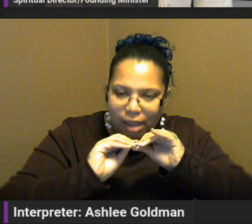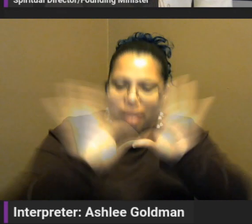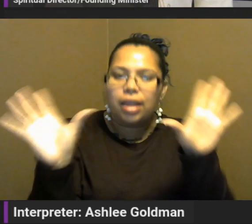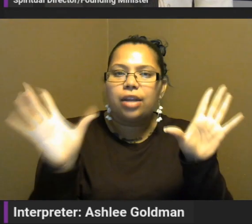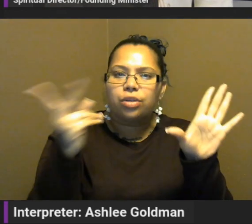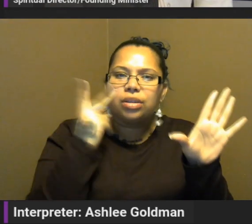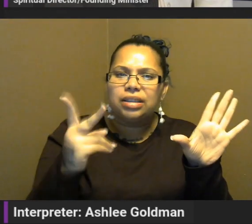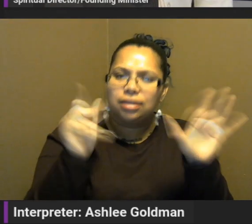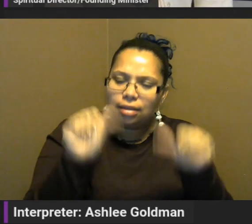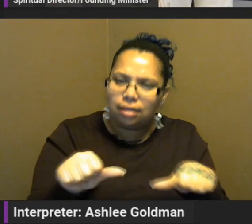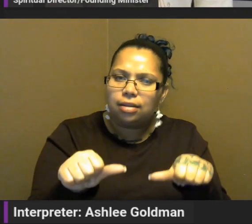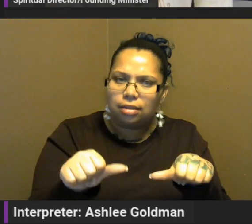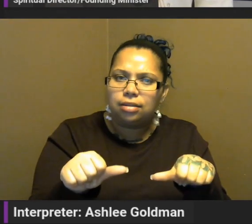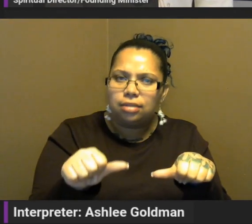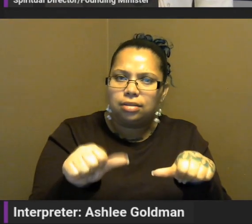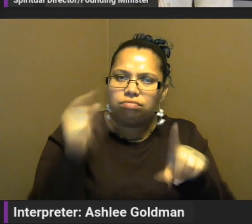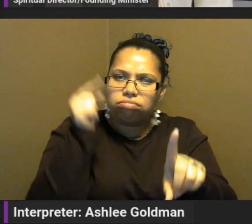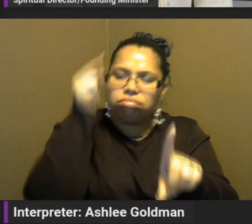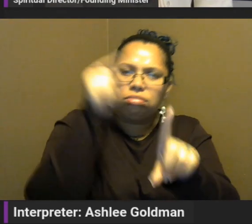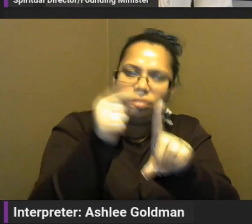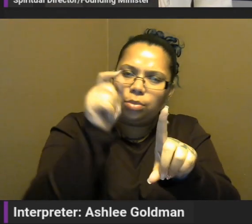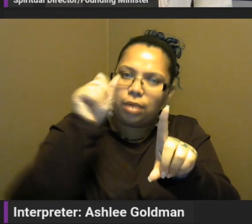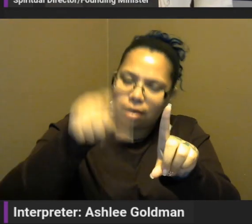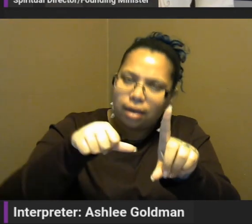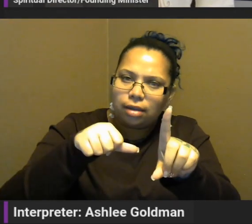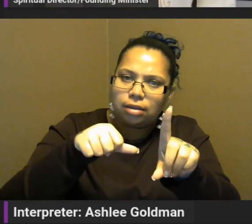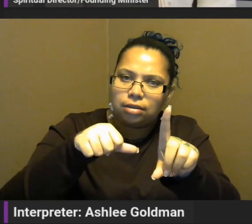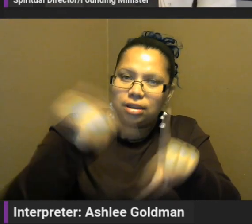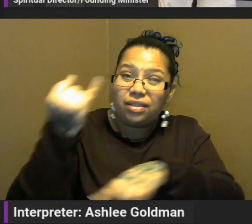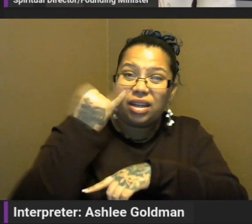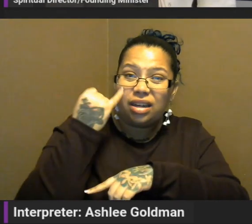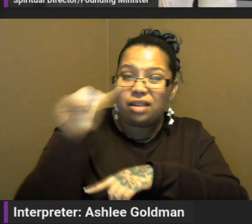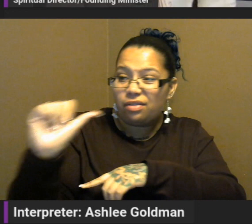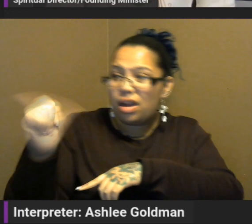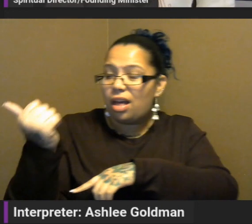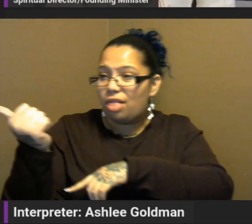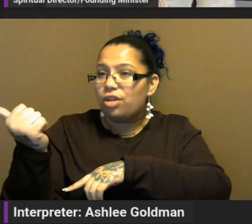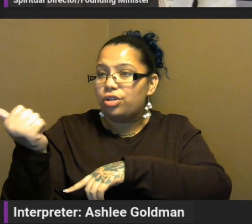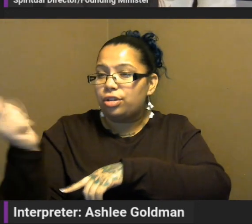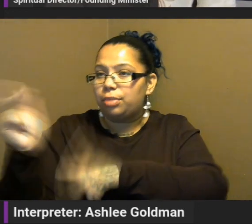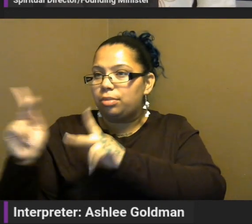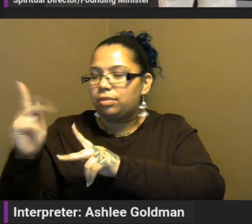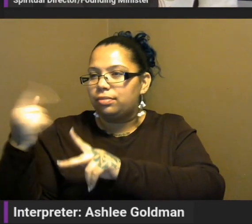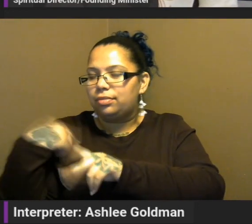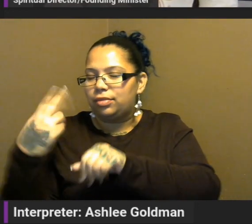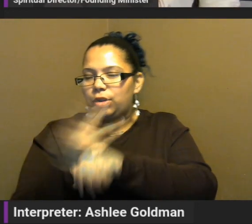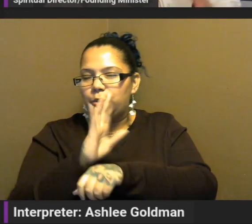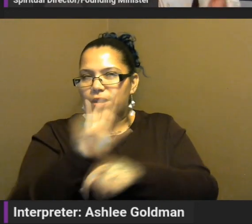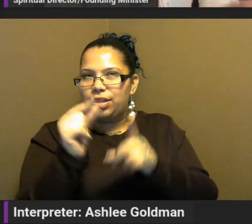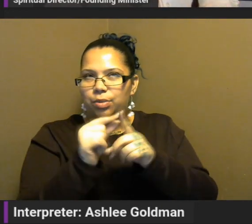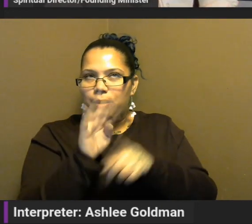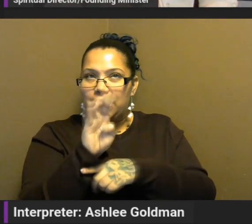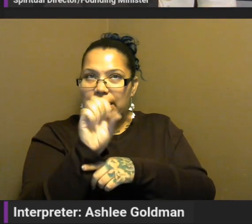us, even when to others it may be beset with. Yeah, I used his words. It was just a